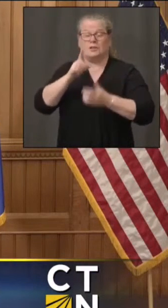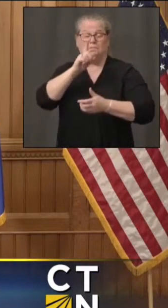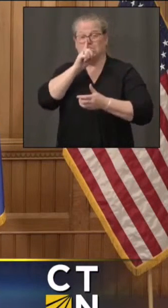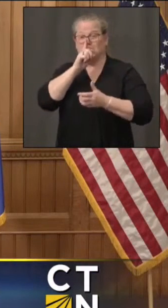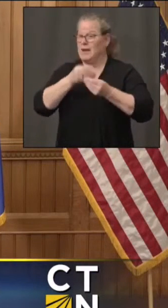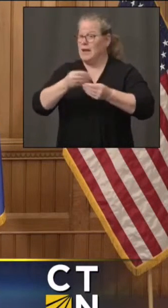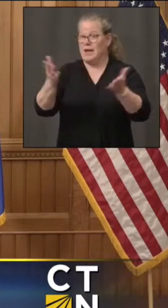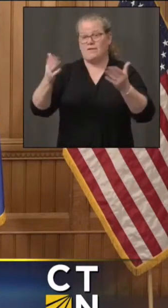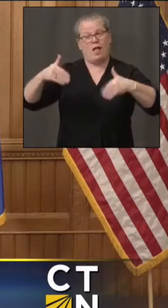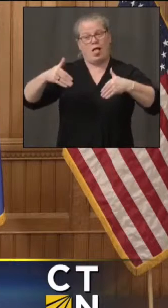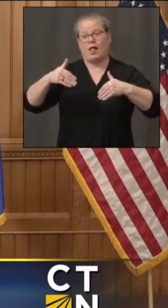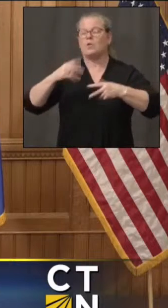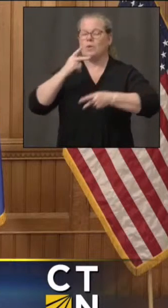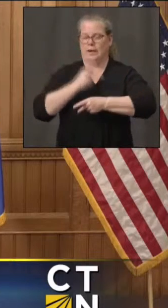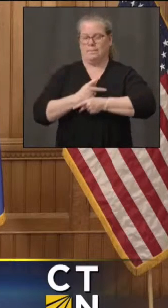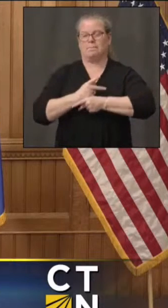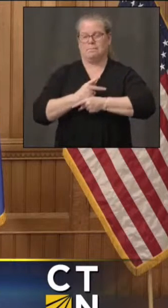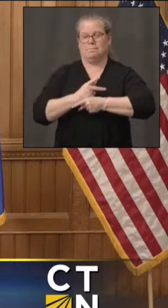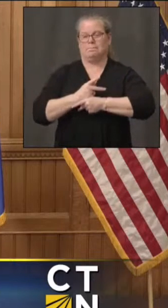WTIC 1080 News.